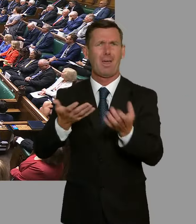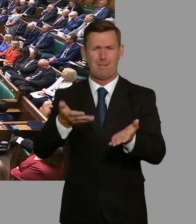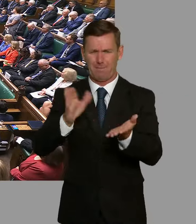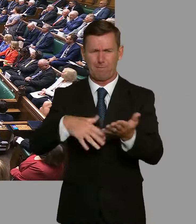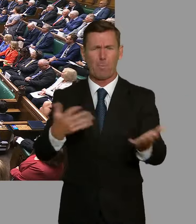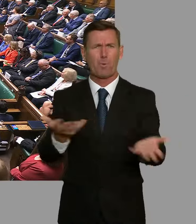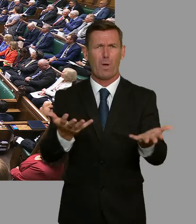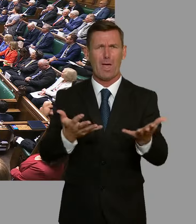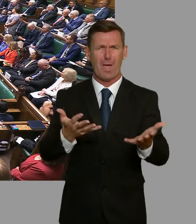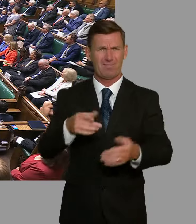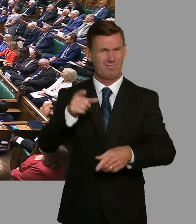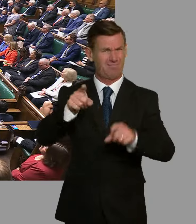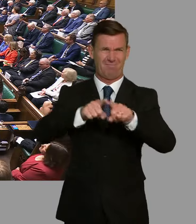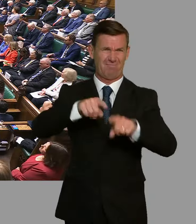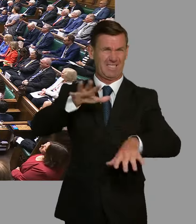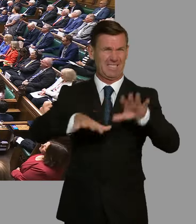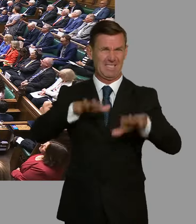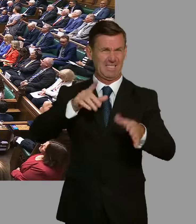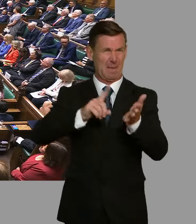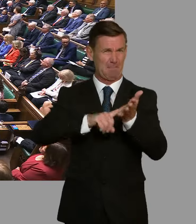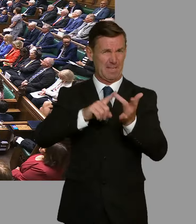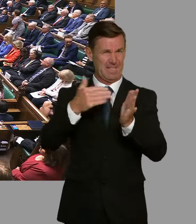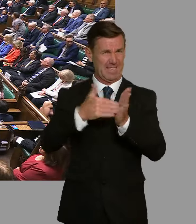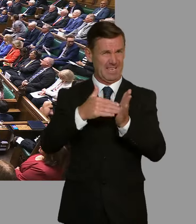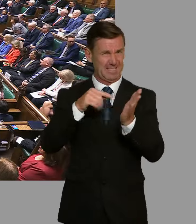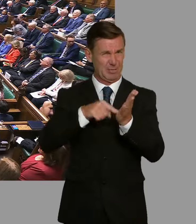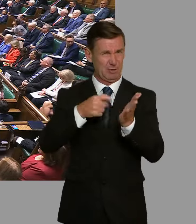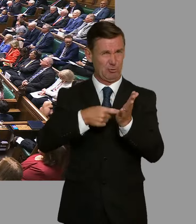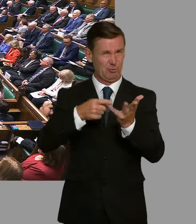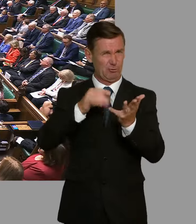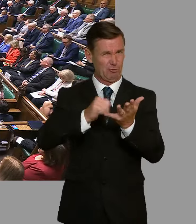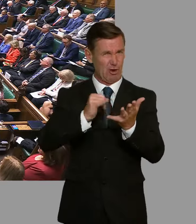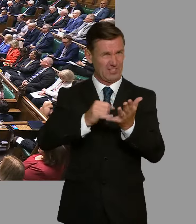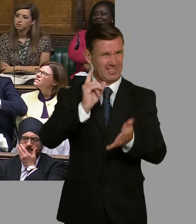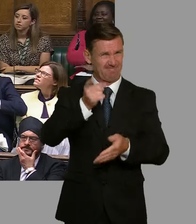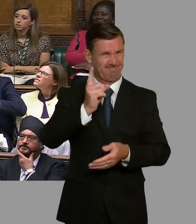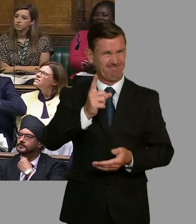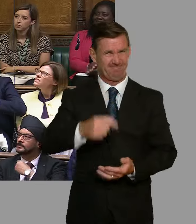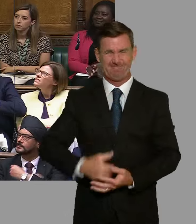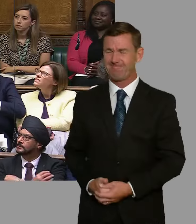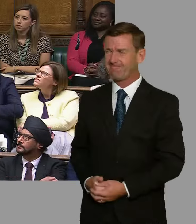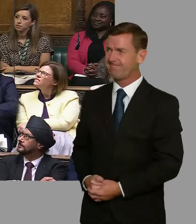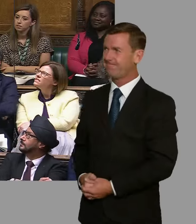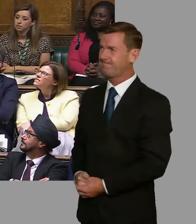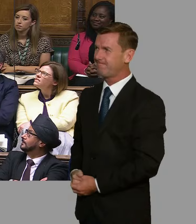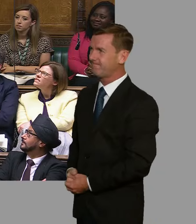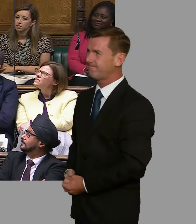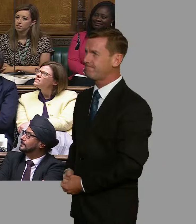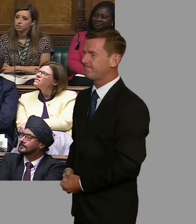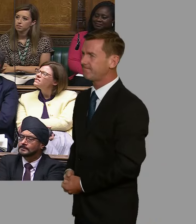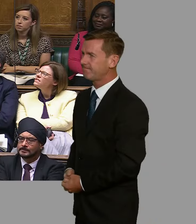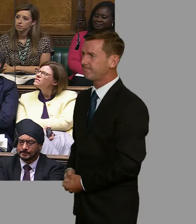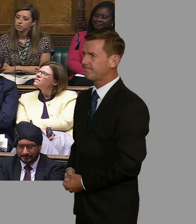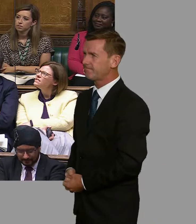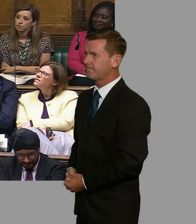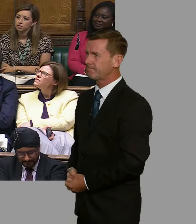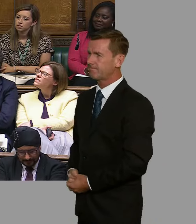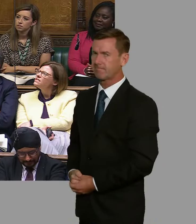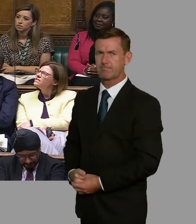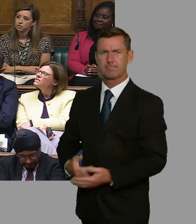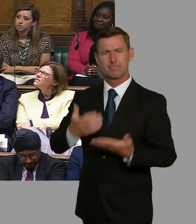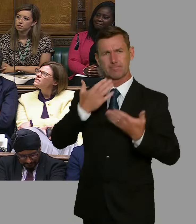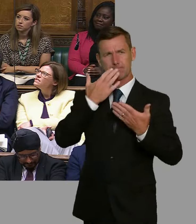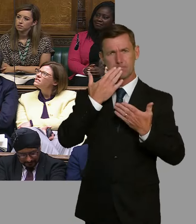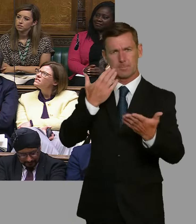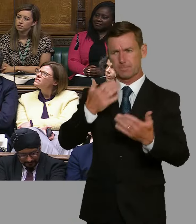Chris Webb. Thank you, Mr. Speaker. Blackpool's own boxing champion Brian Rose uses his gym to tackle knife crime, antisocial